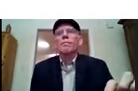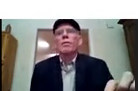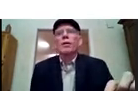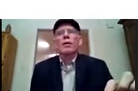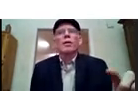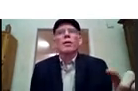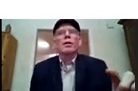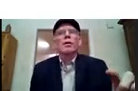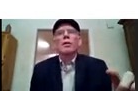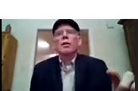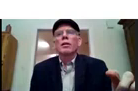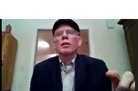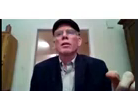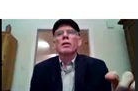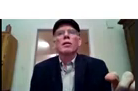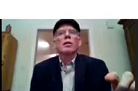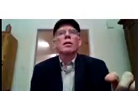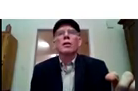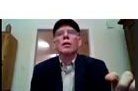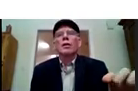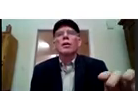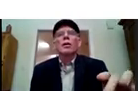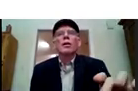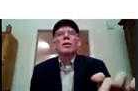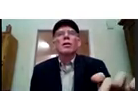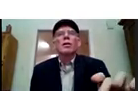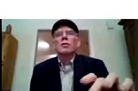Okay. Well, I thank you for your comments.